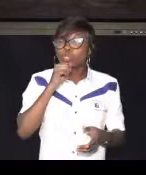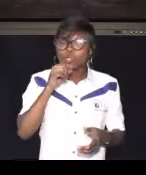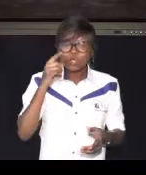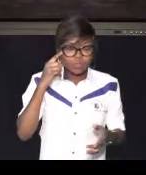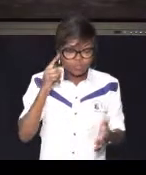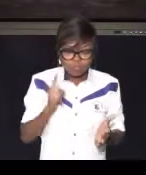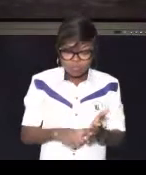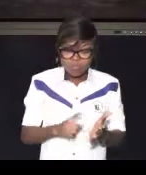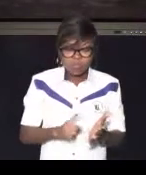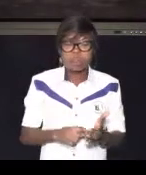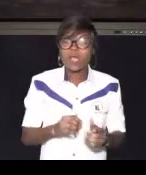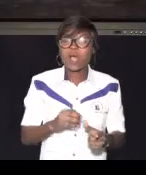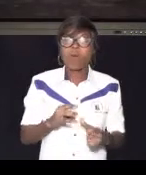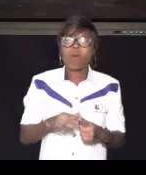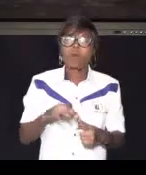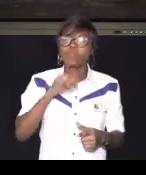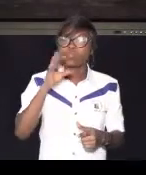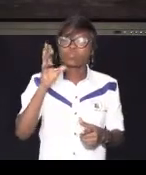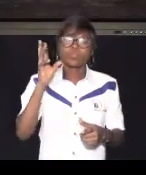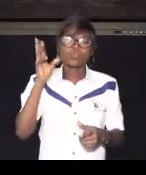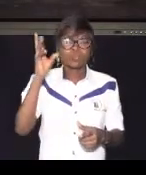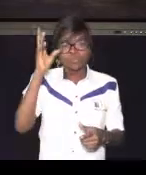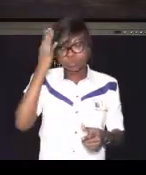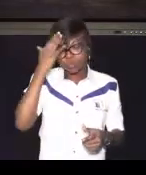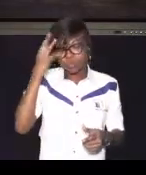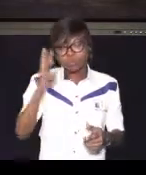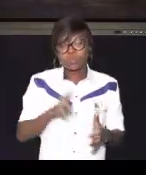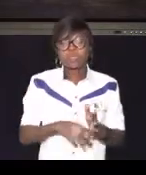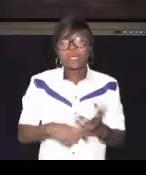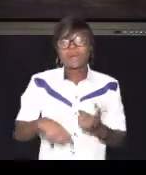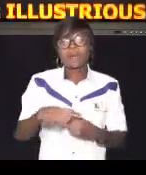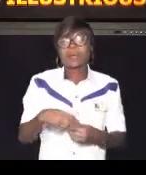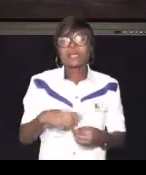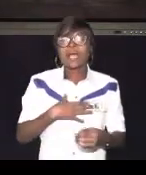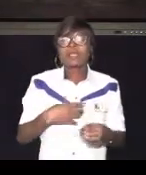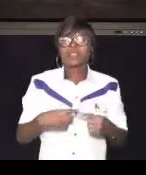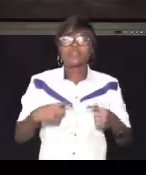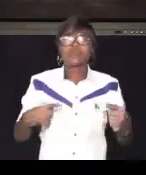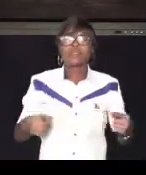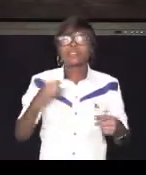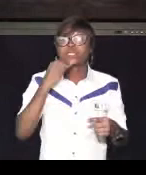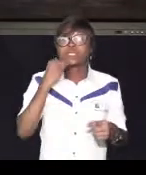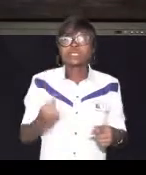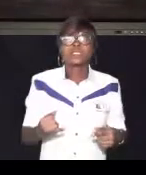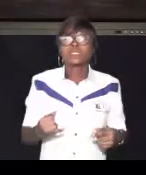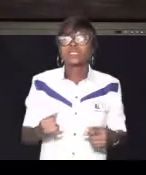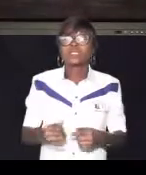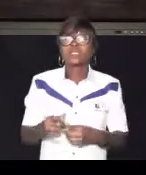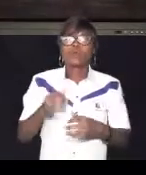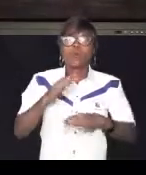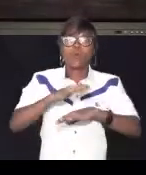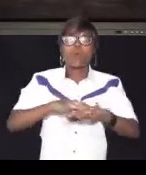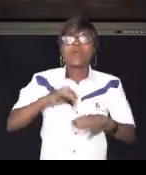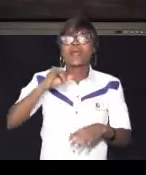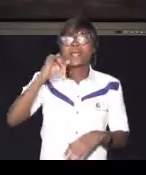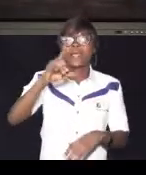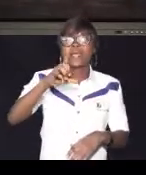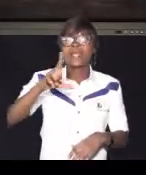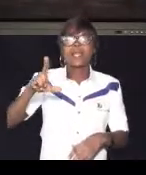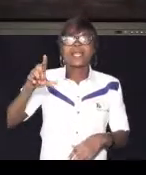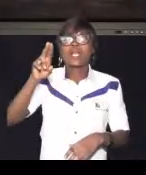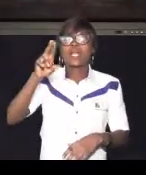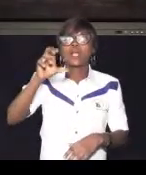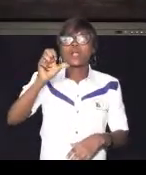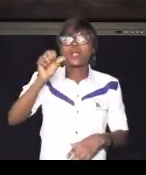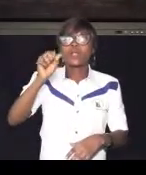Not discovered or known about or uncertain. And the opposite is illustrious.